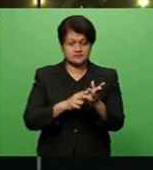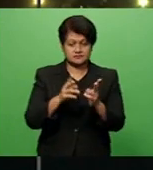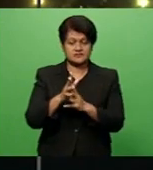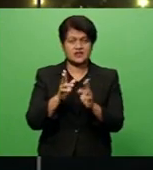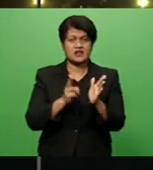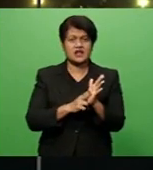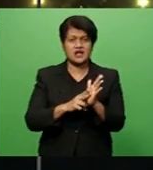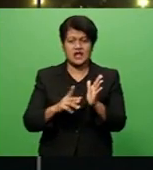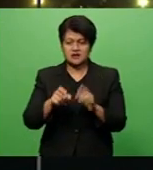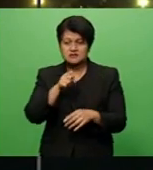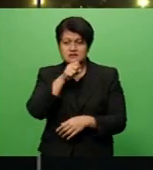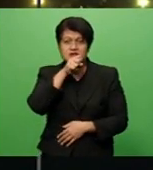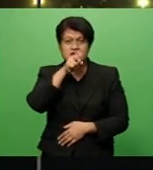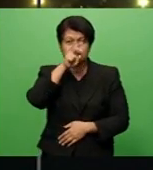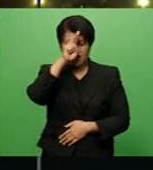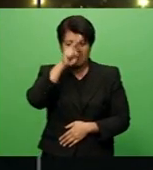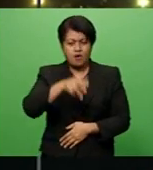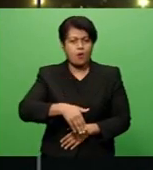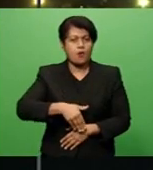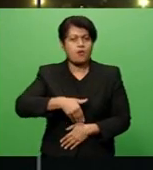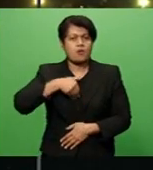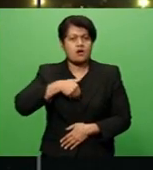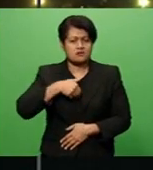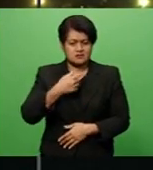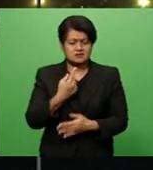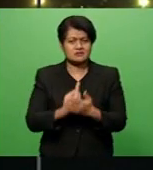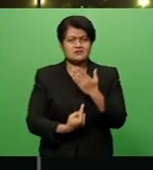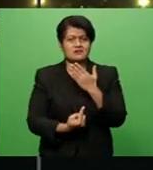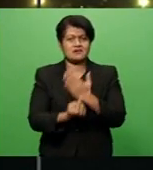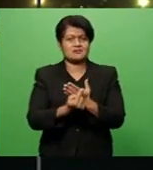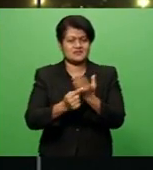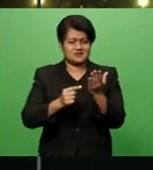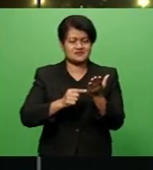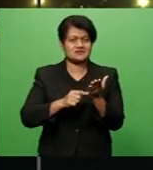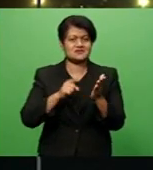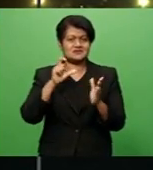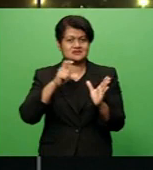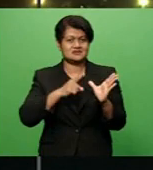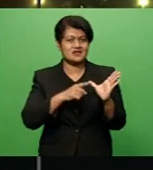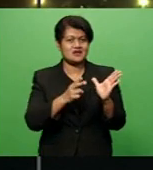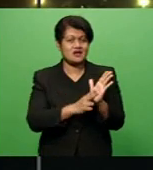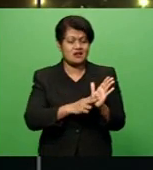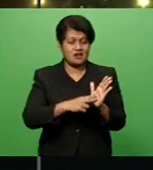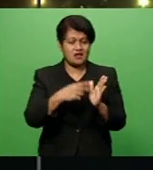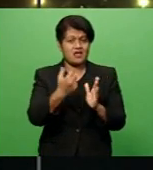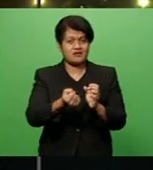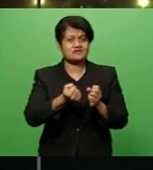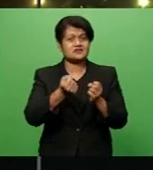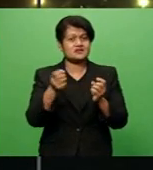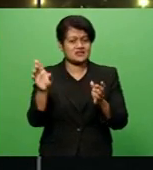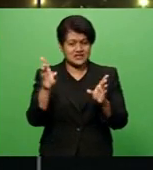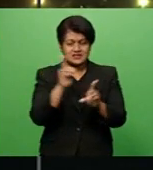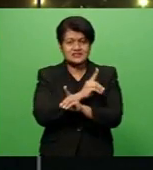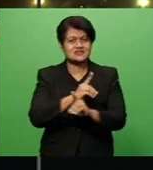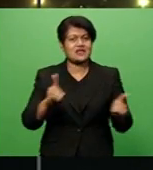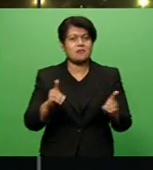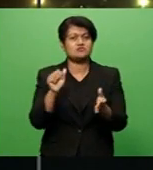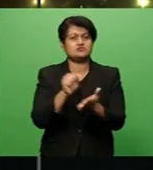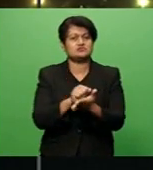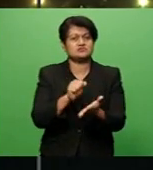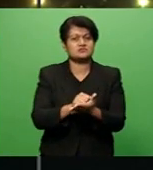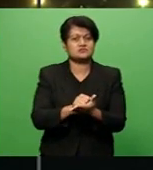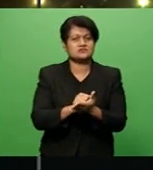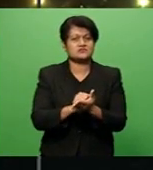Nangara in Kandavu felt the effects of tropical cyclone Ana last night, which left a trail of damage. Turanganikoro Isai